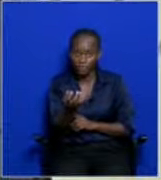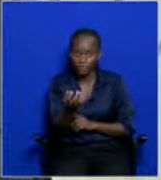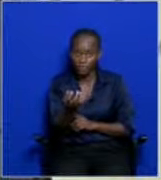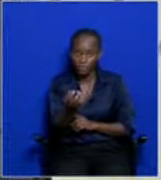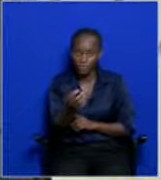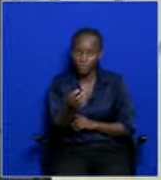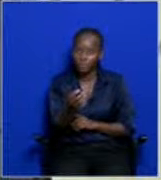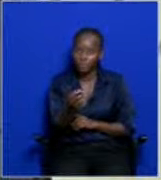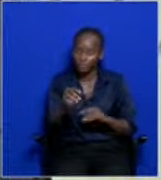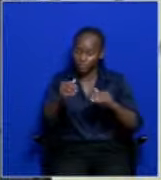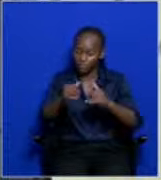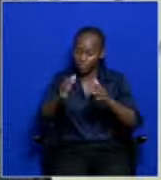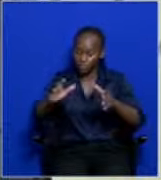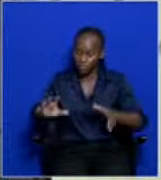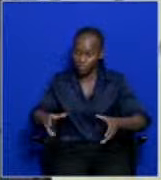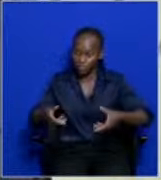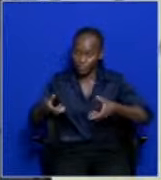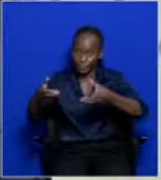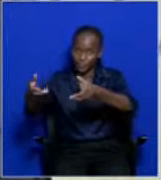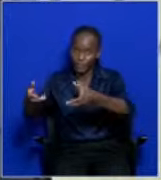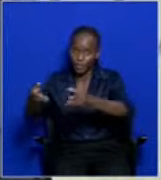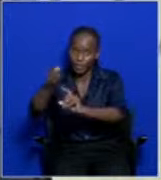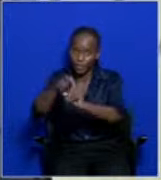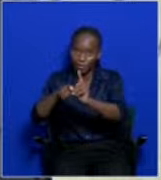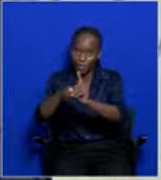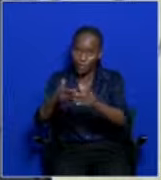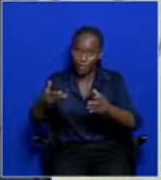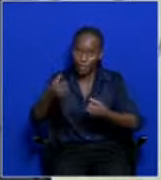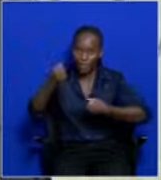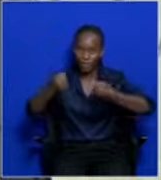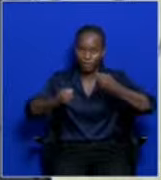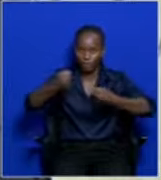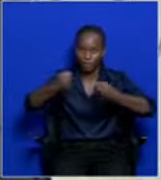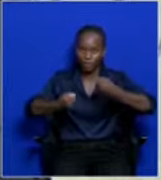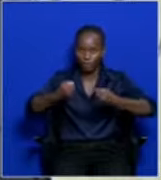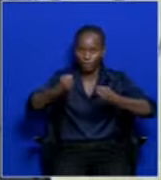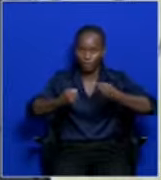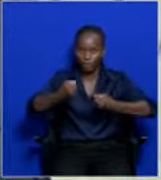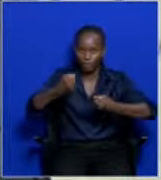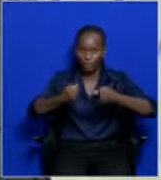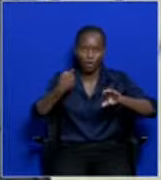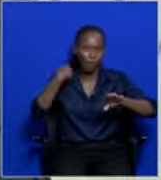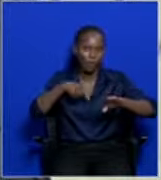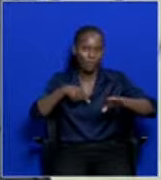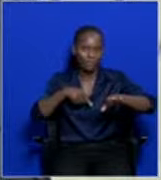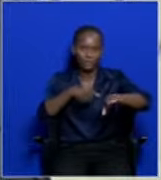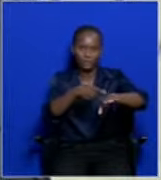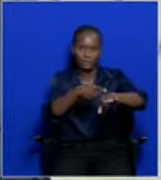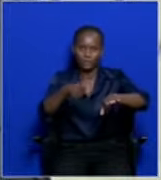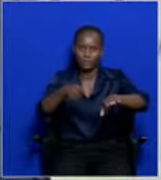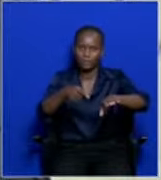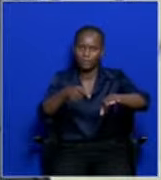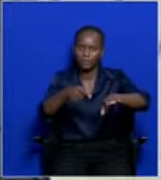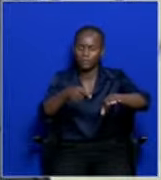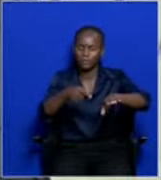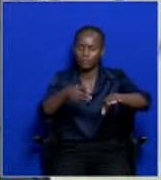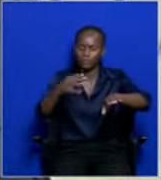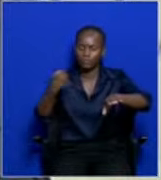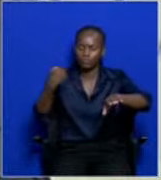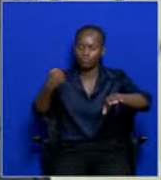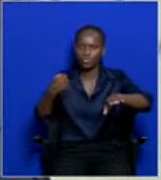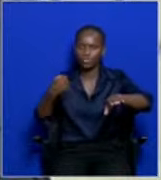vehicle on the street. He never confirmed that. He confirmed